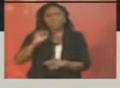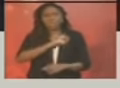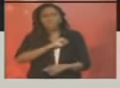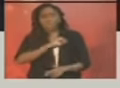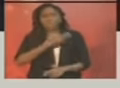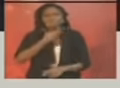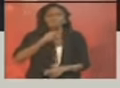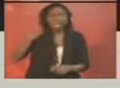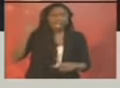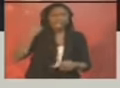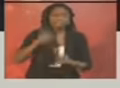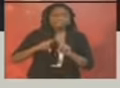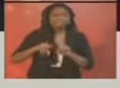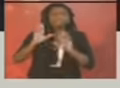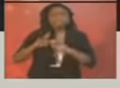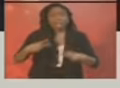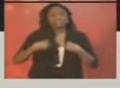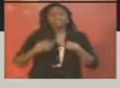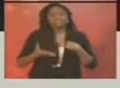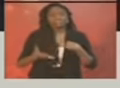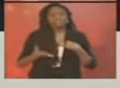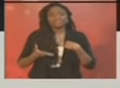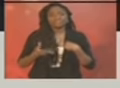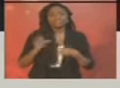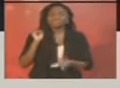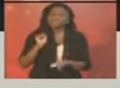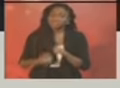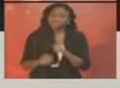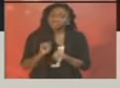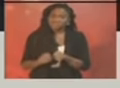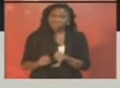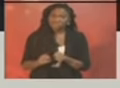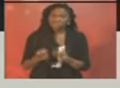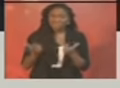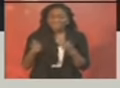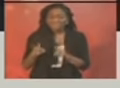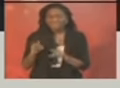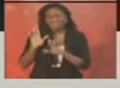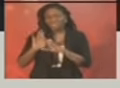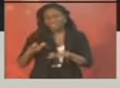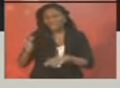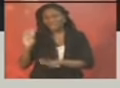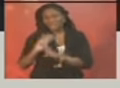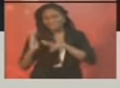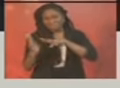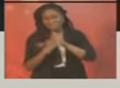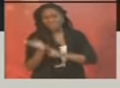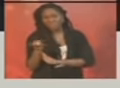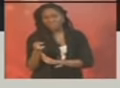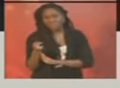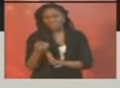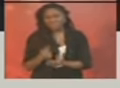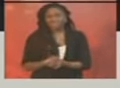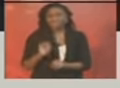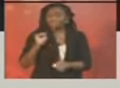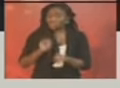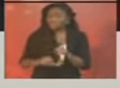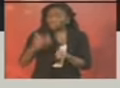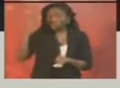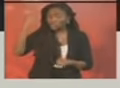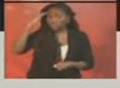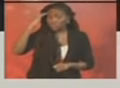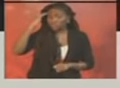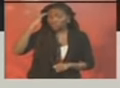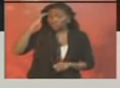that we're not going to be complacent. We acknowledge that this category of our population, as